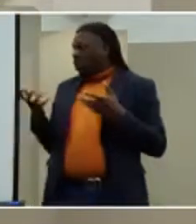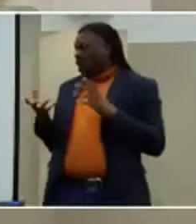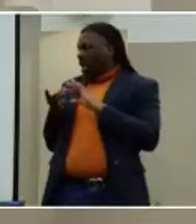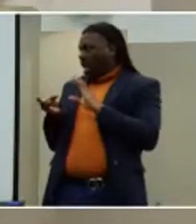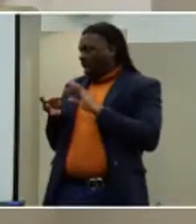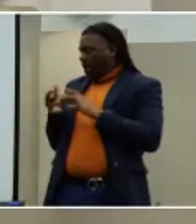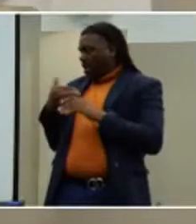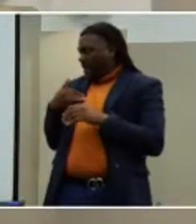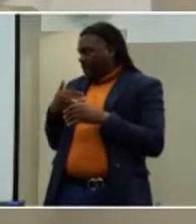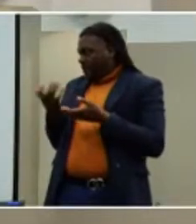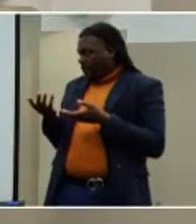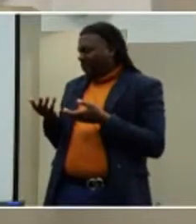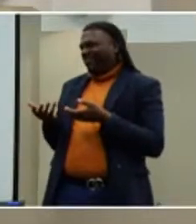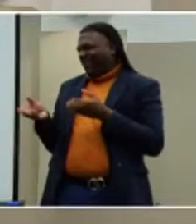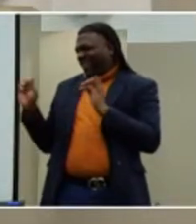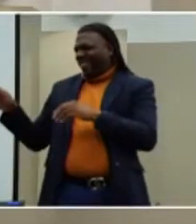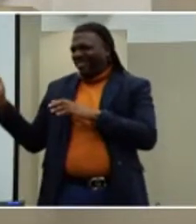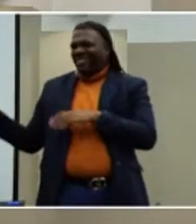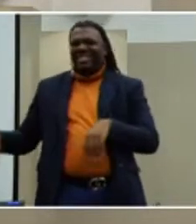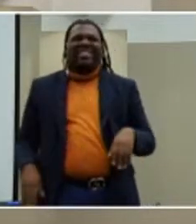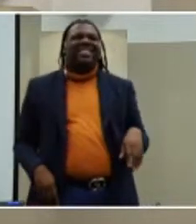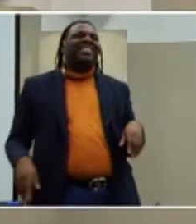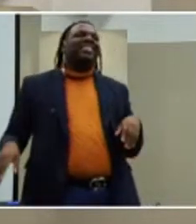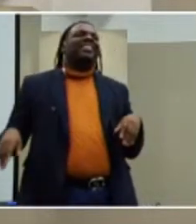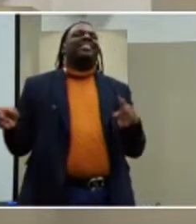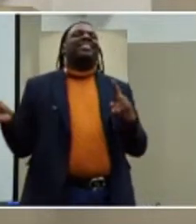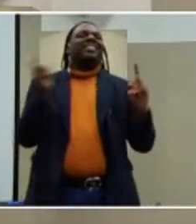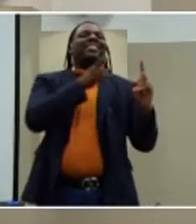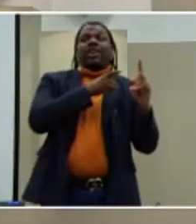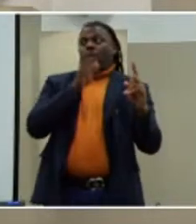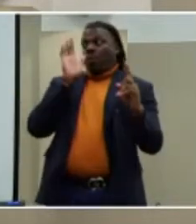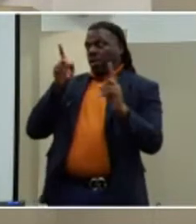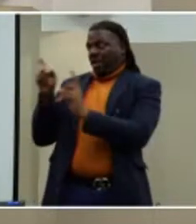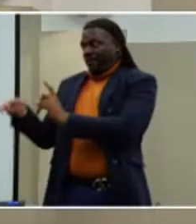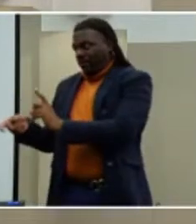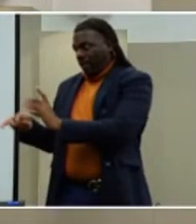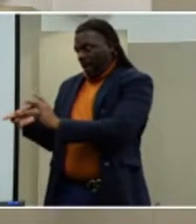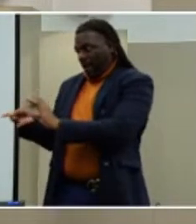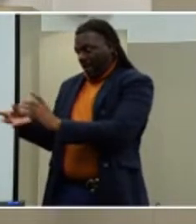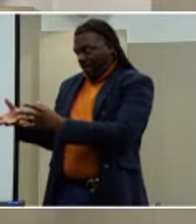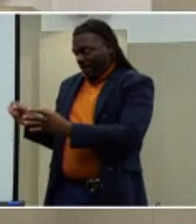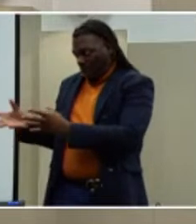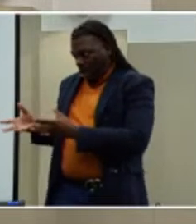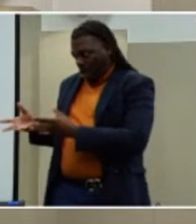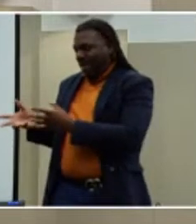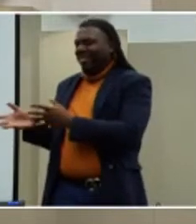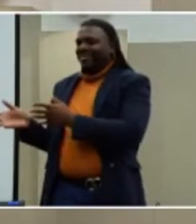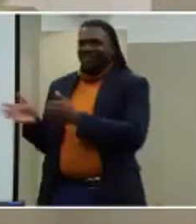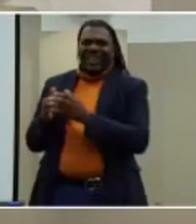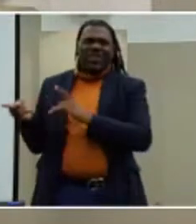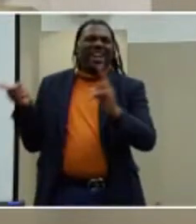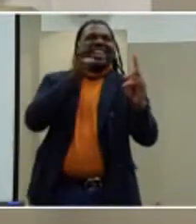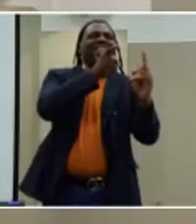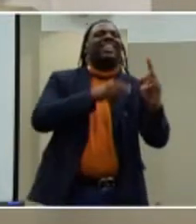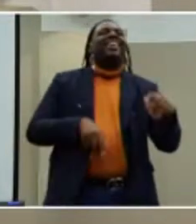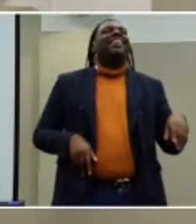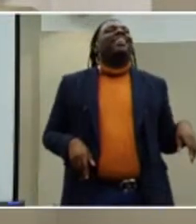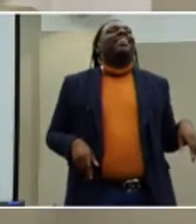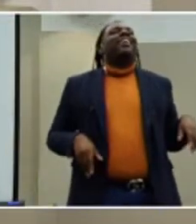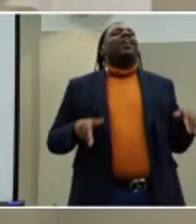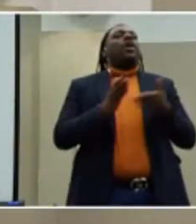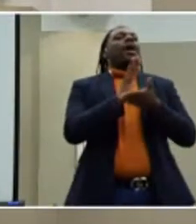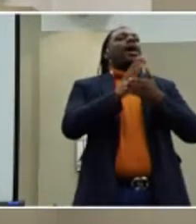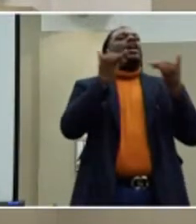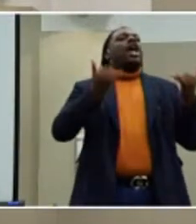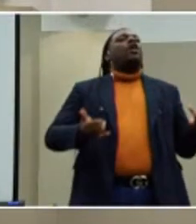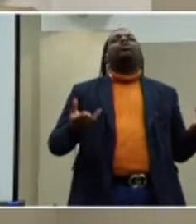Okay, I didn't think so. I'd be happy to give it to you, though, if you want, whatever you. So anyway. All right, we're now going to